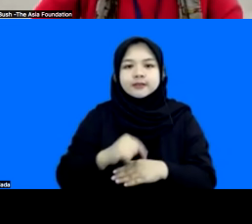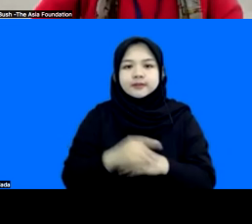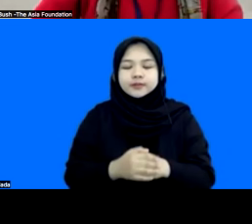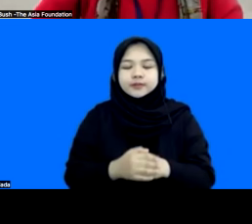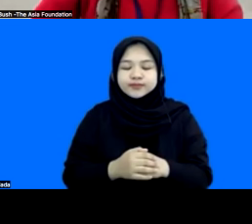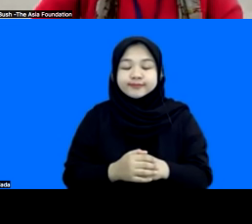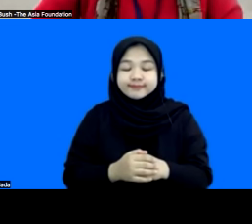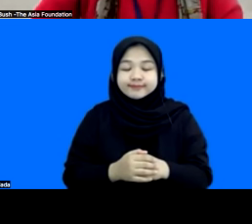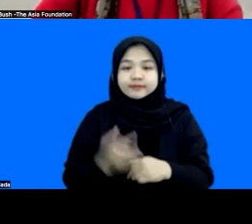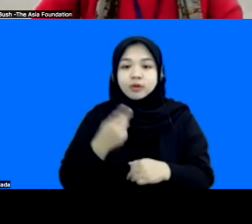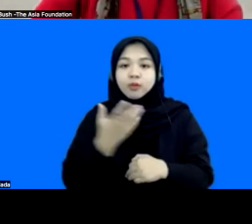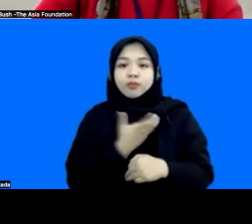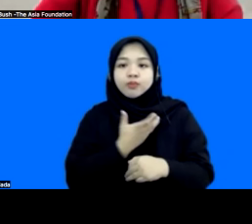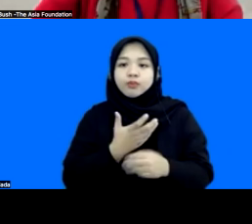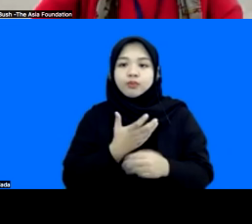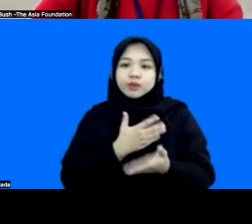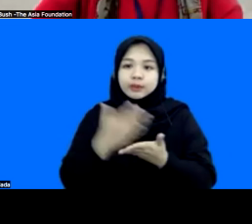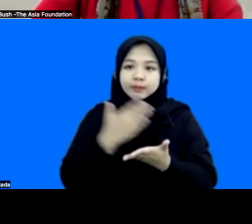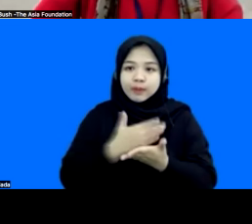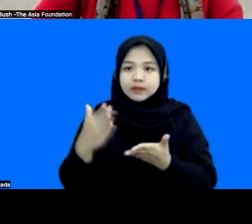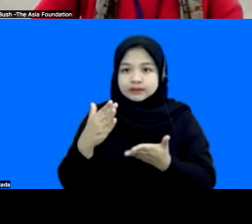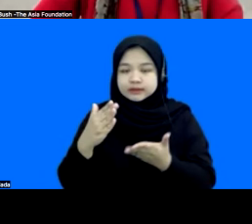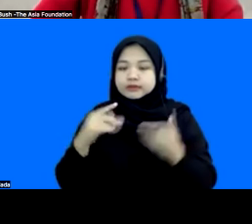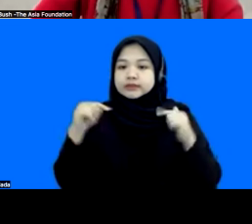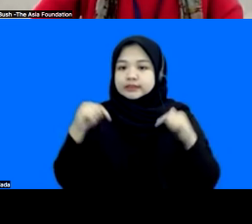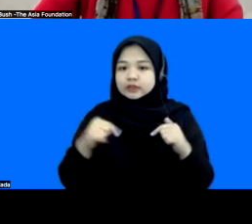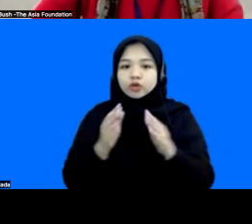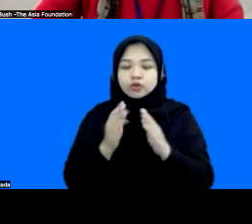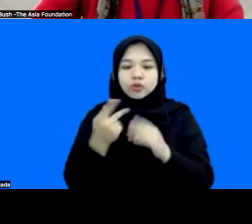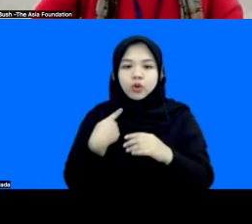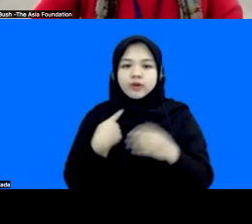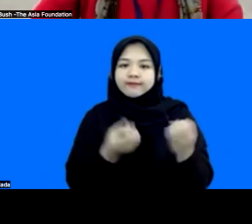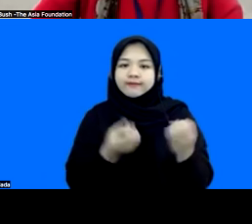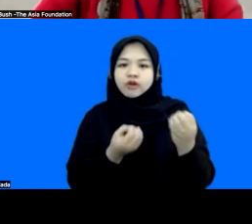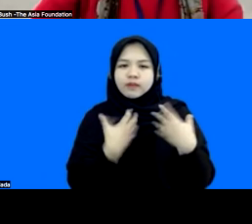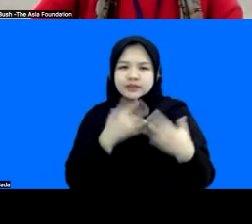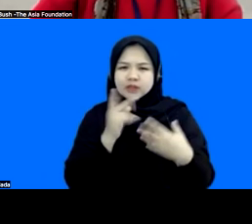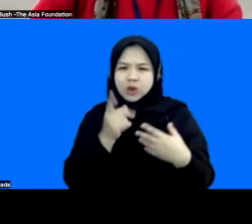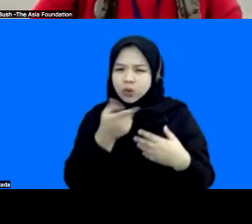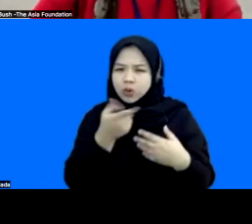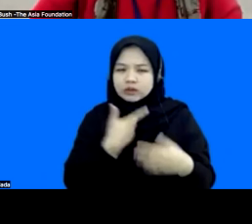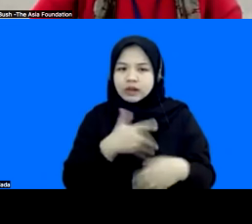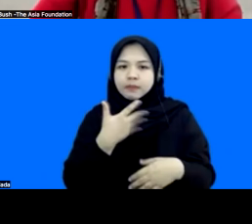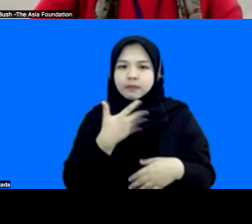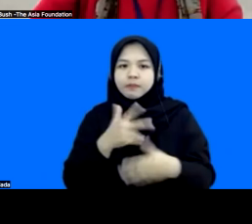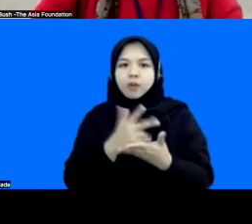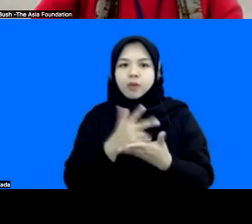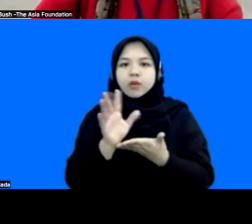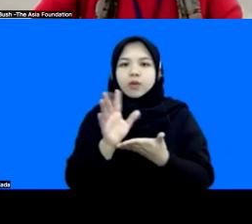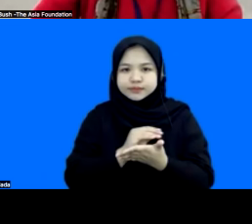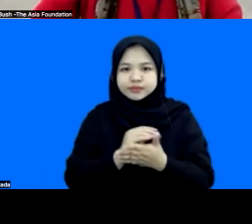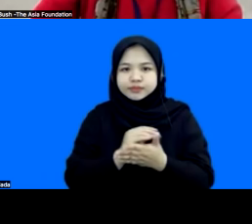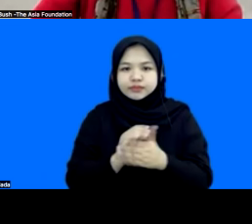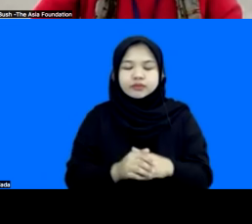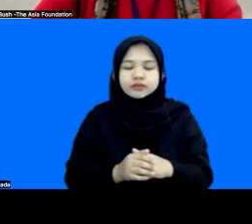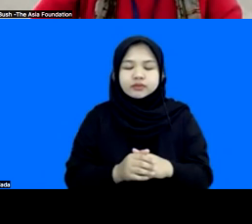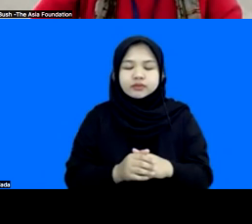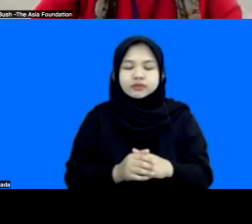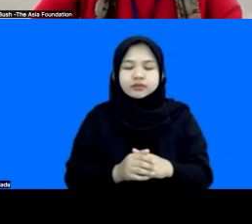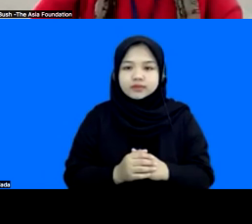if you do not want to be recorded. We would love to make this session and this event as interactive